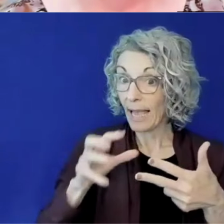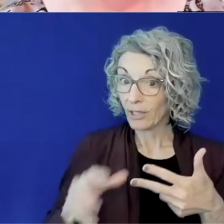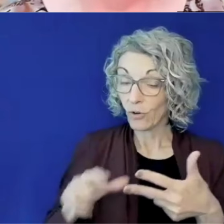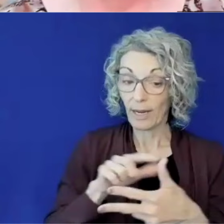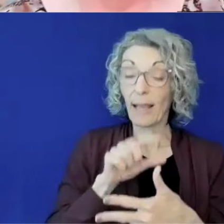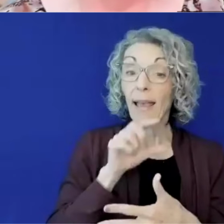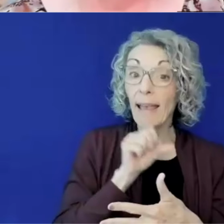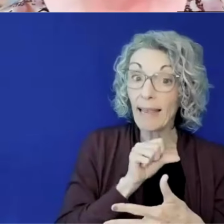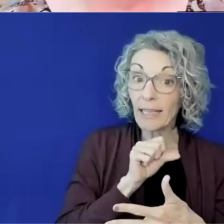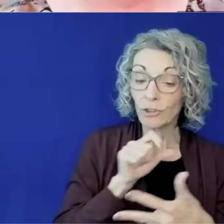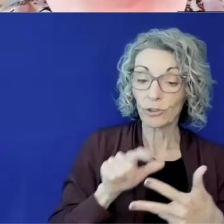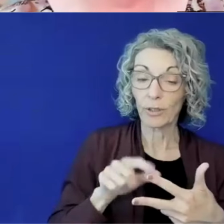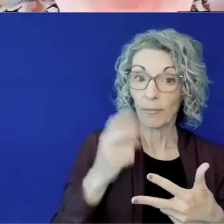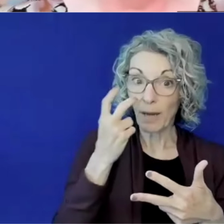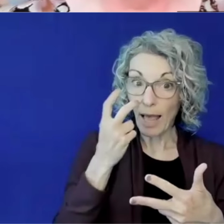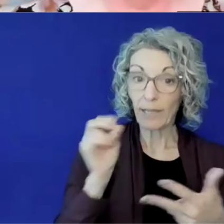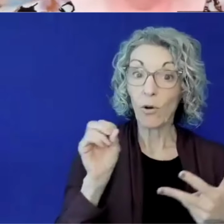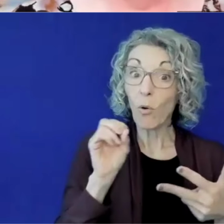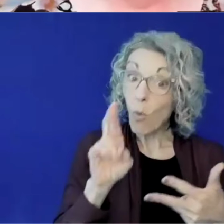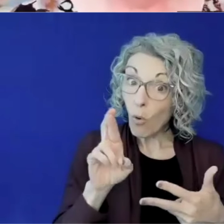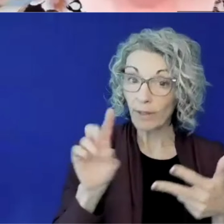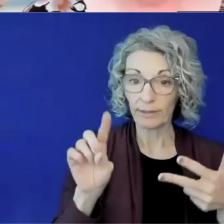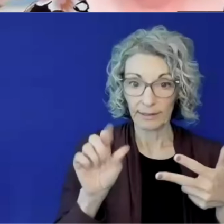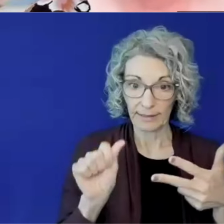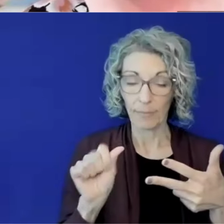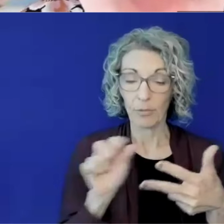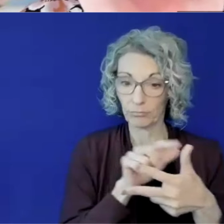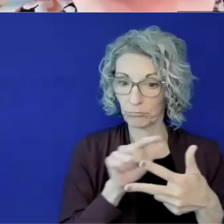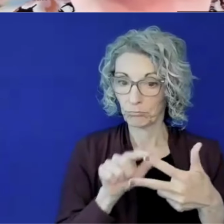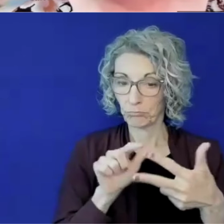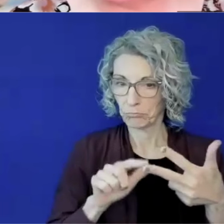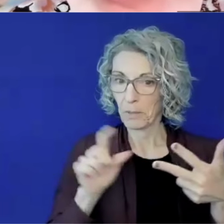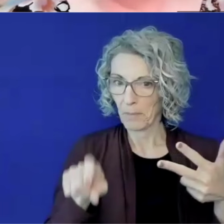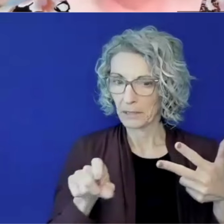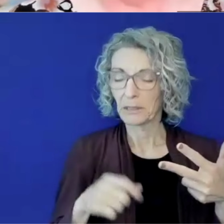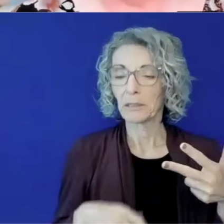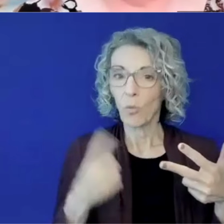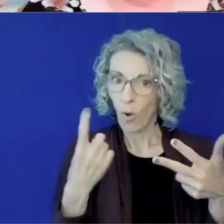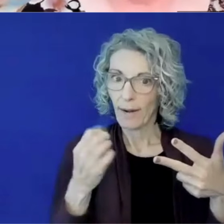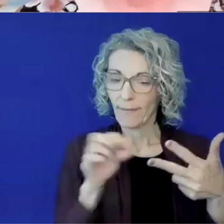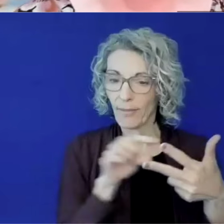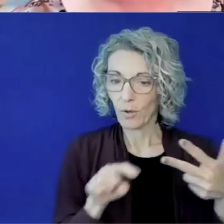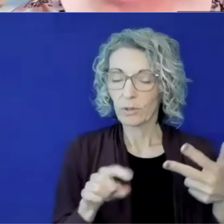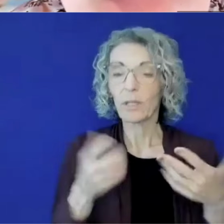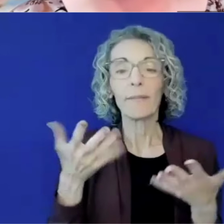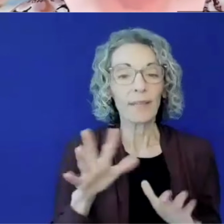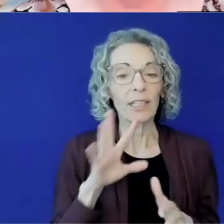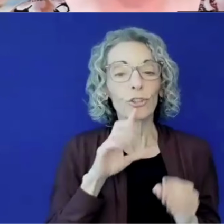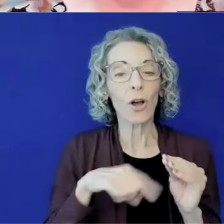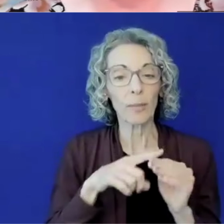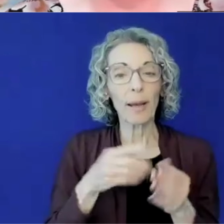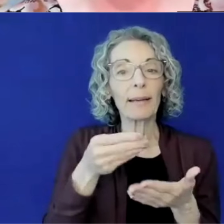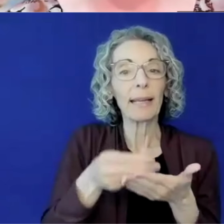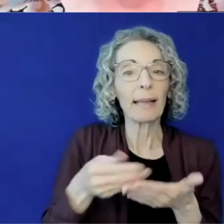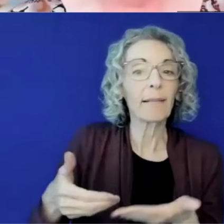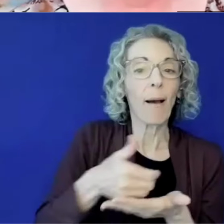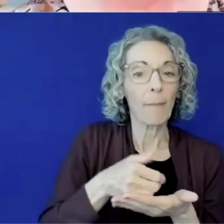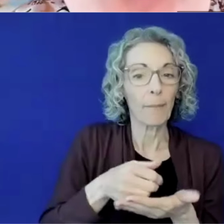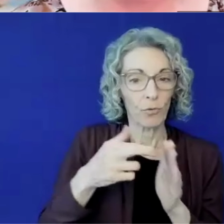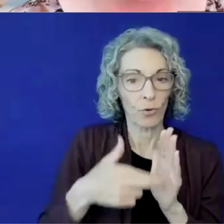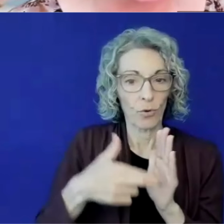aged, blind, or disabled. And we talked about the income rules. You have to have countable